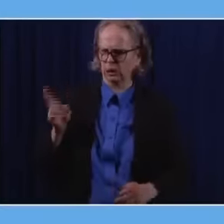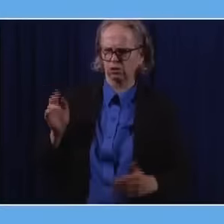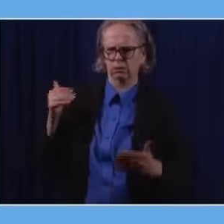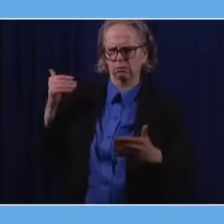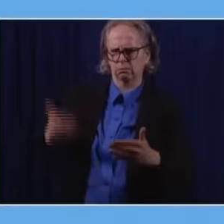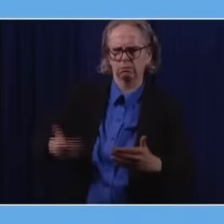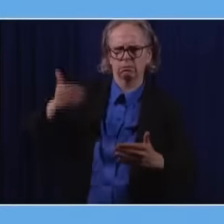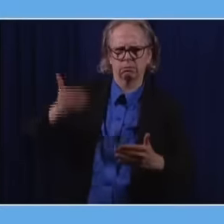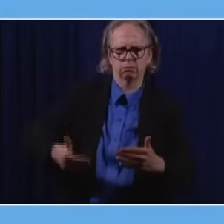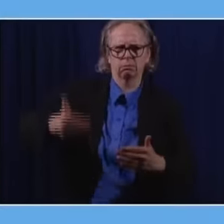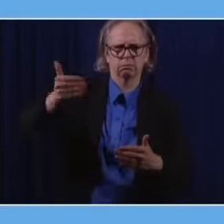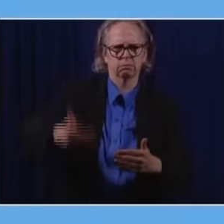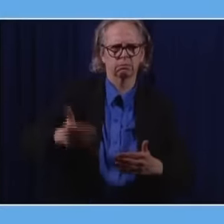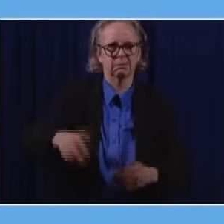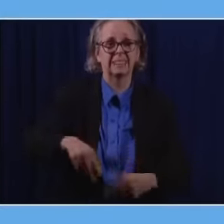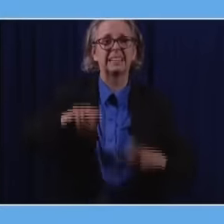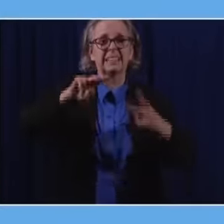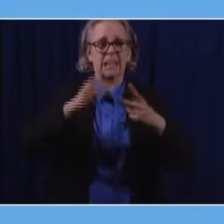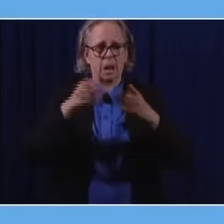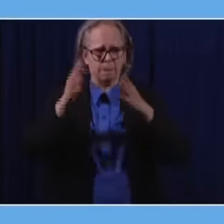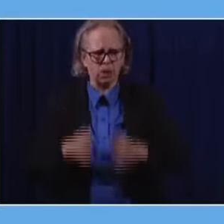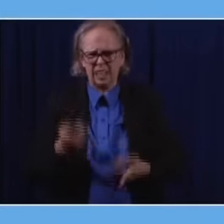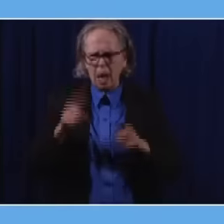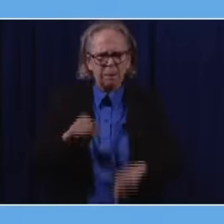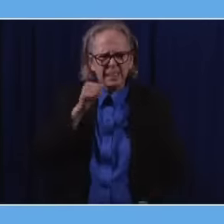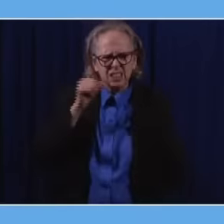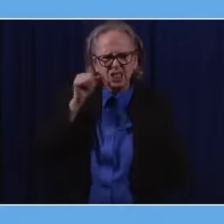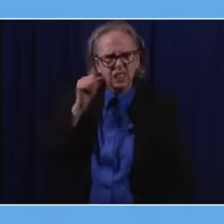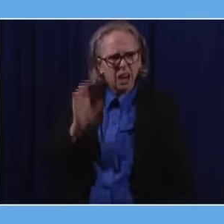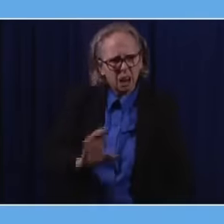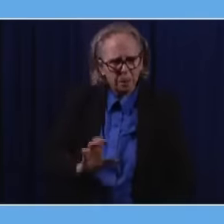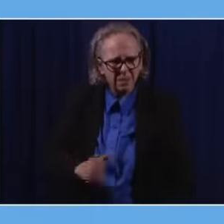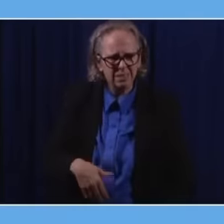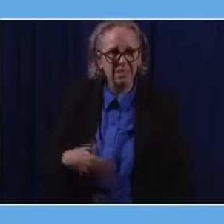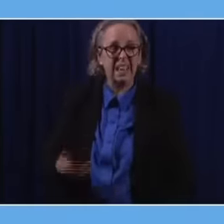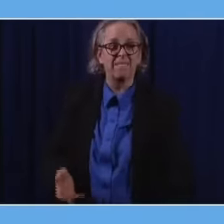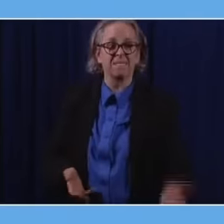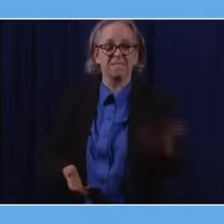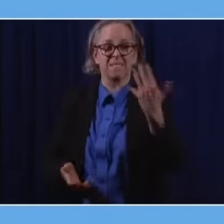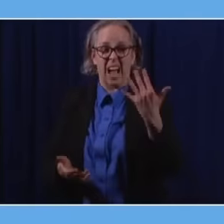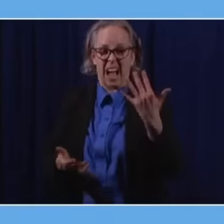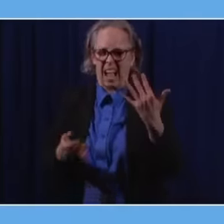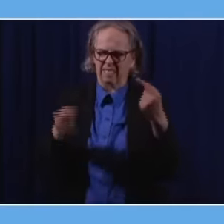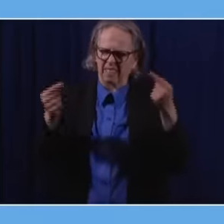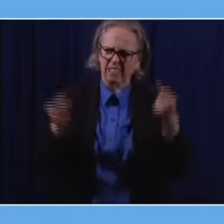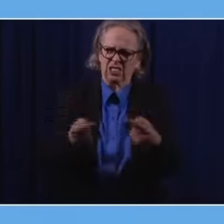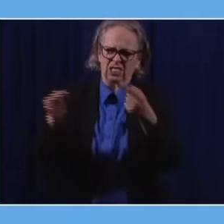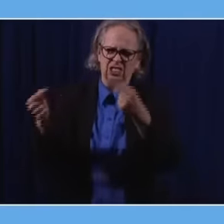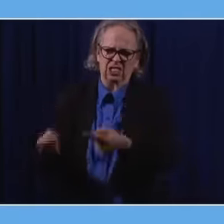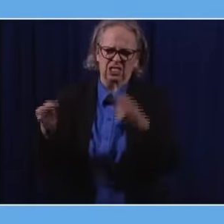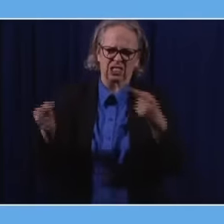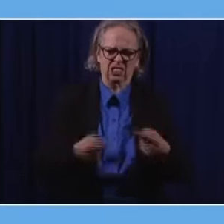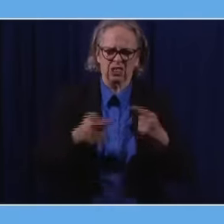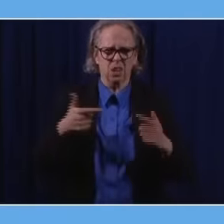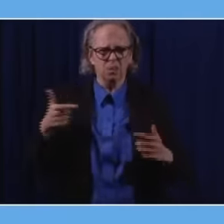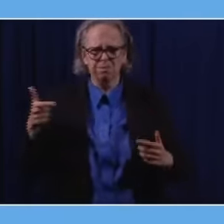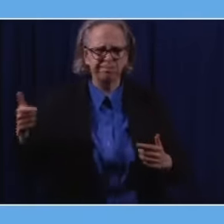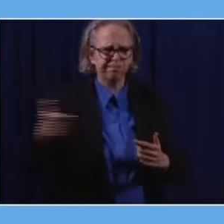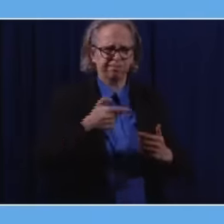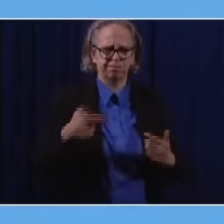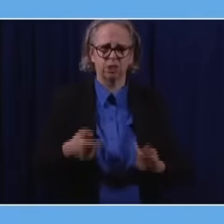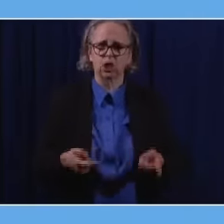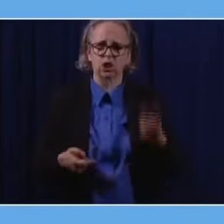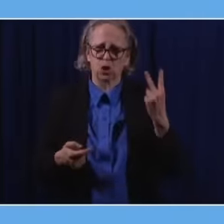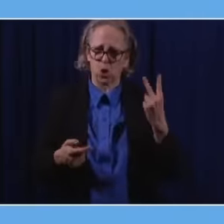This one happened yesterday in Columbus. 5 injured in shooting, crash in Italian village, 2 young children shot,